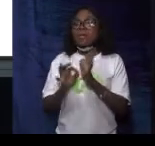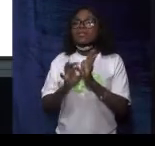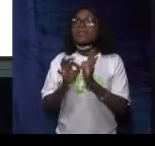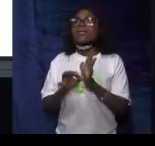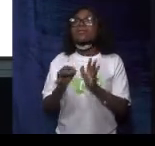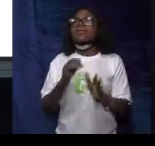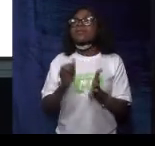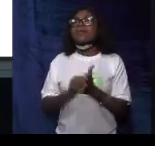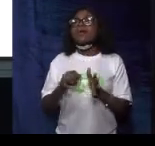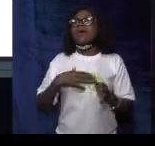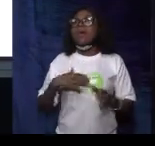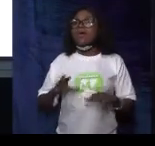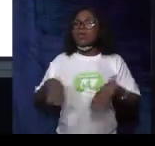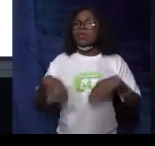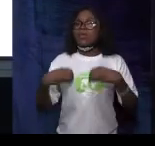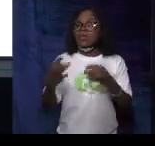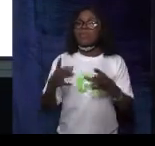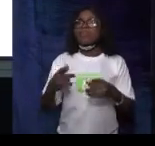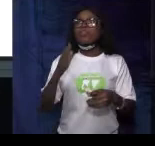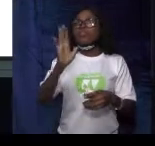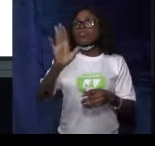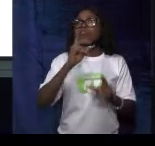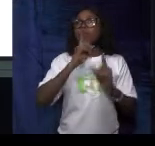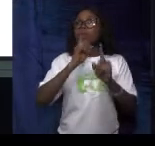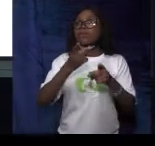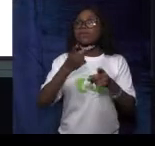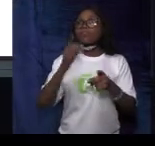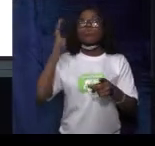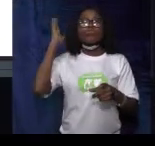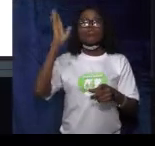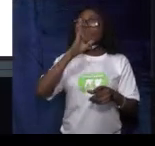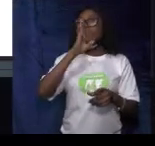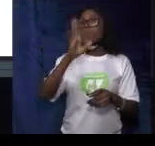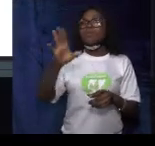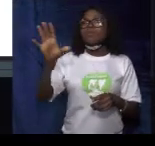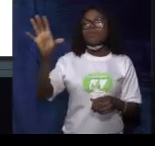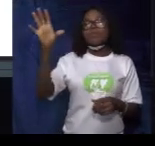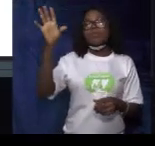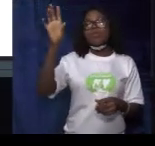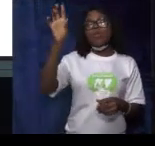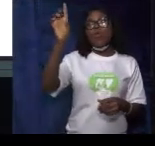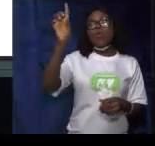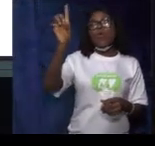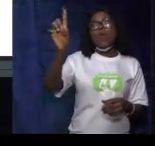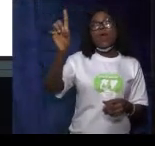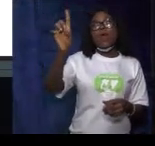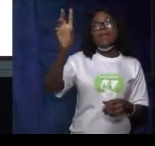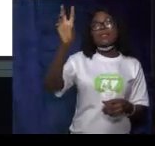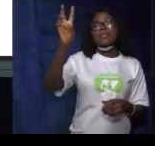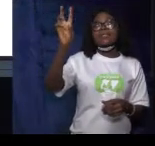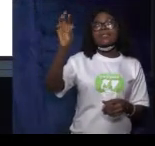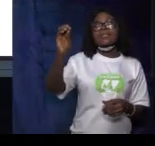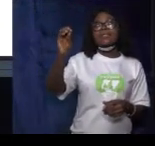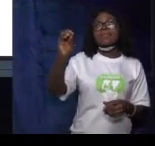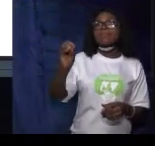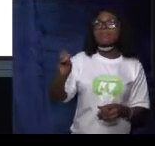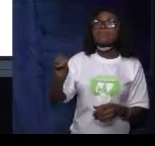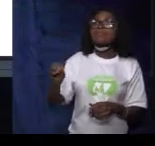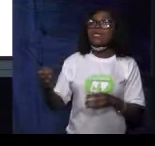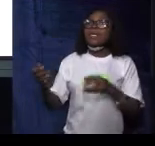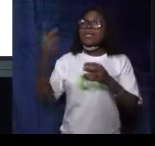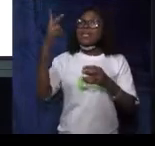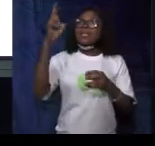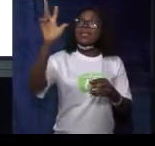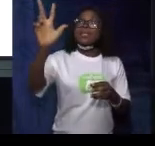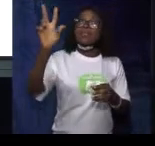total? Quickly calculate that. And your answer should be 160,